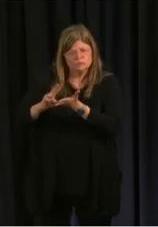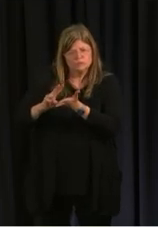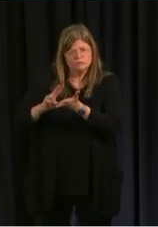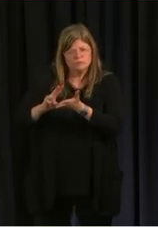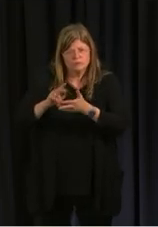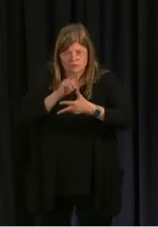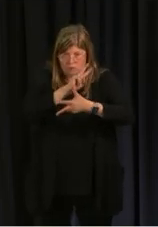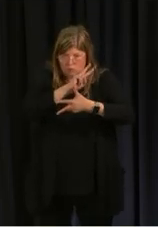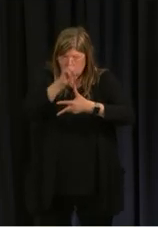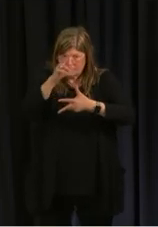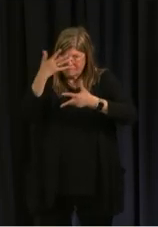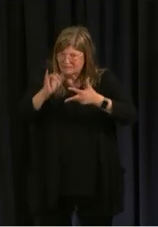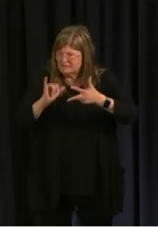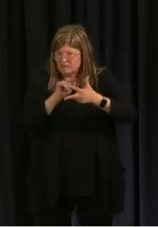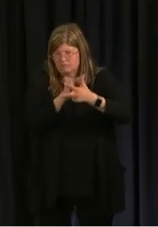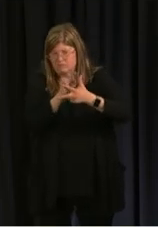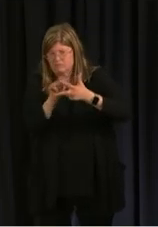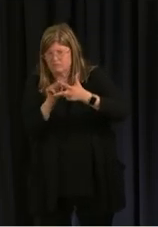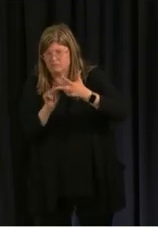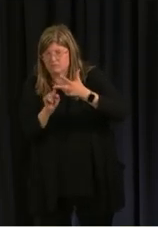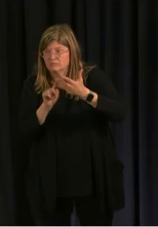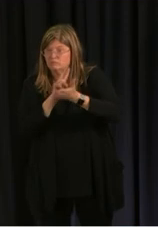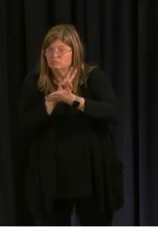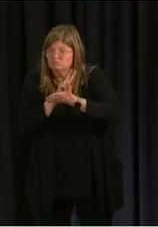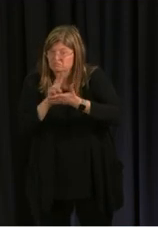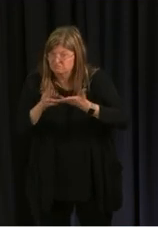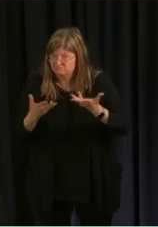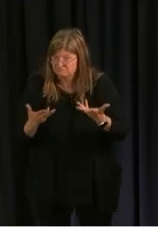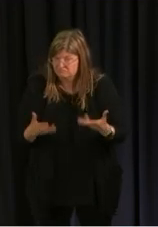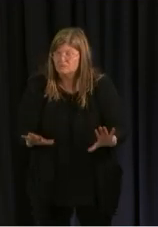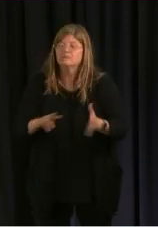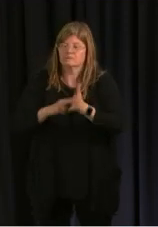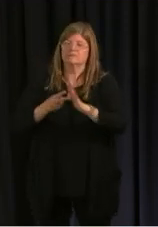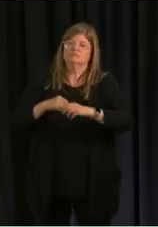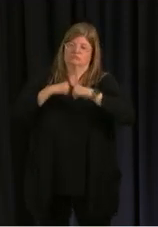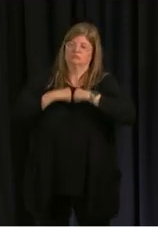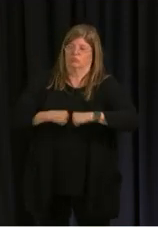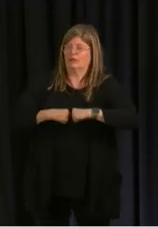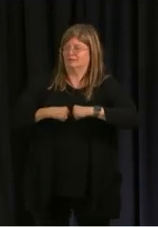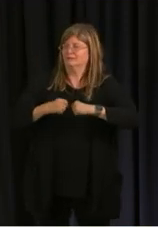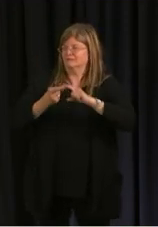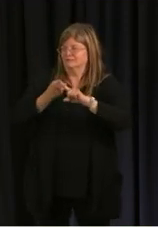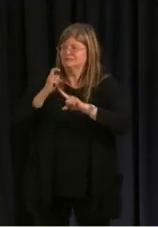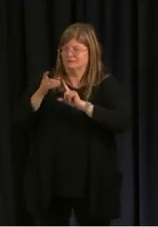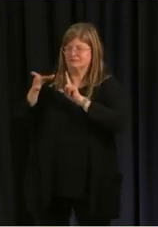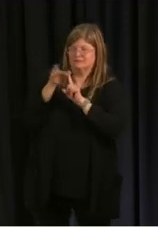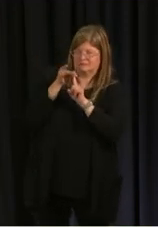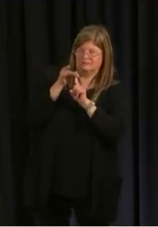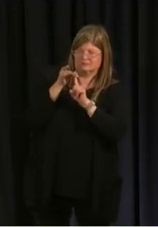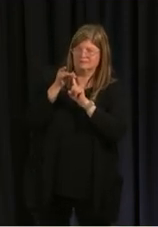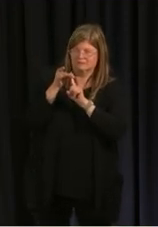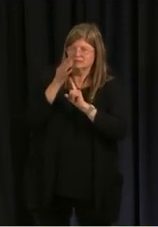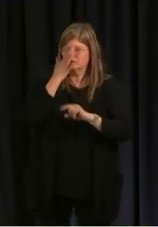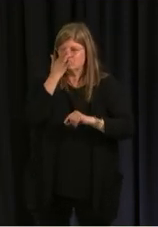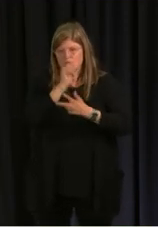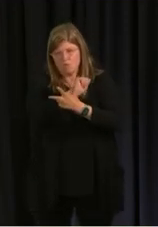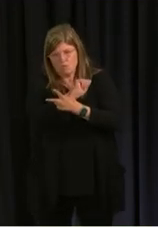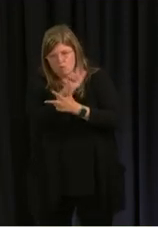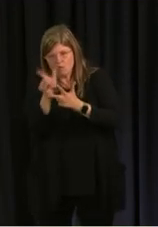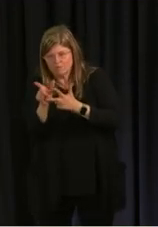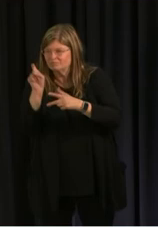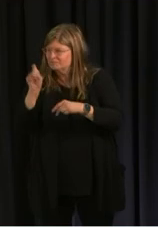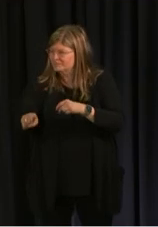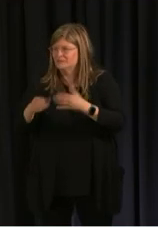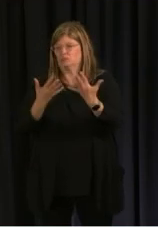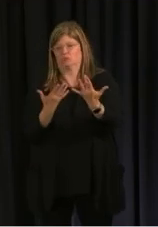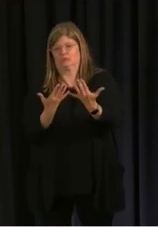protections and any guidance that we give that says vaccinated people can do X and Y, then that means you're part of that group 2 weeks after your